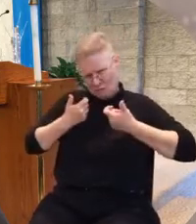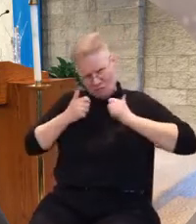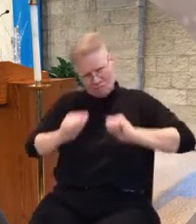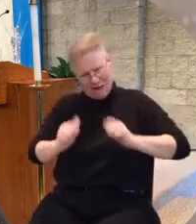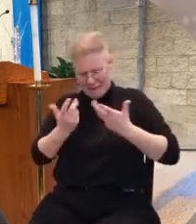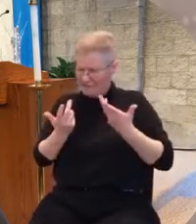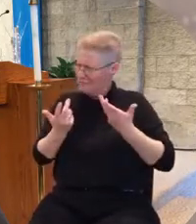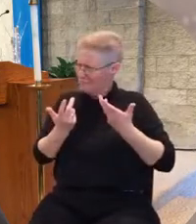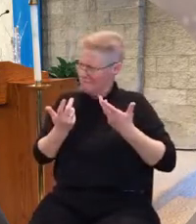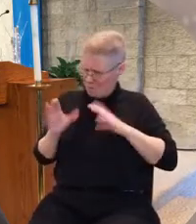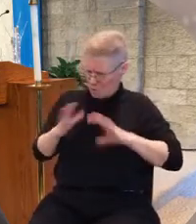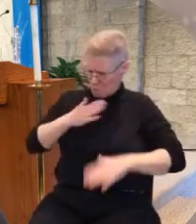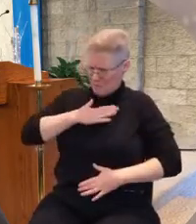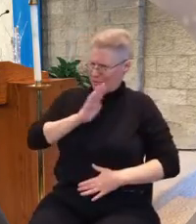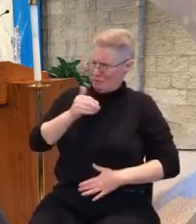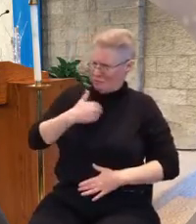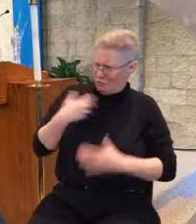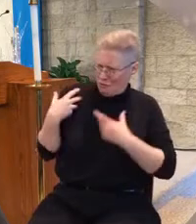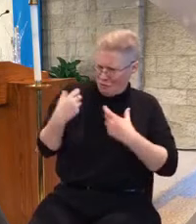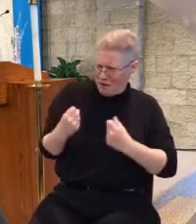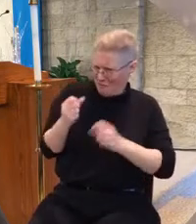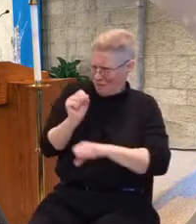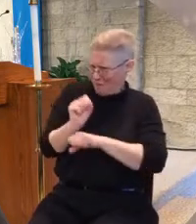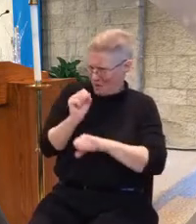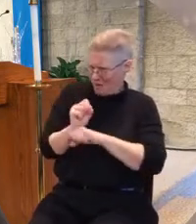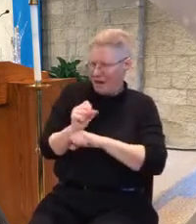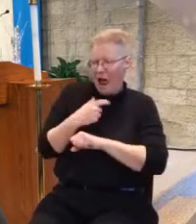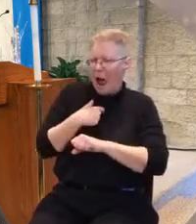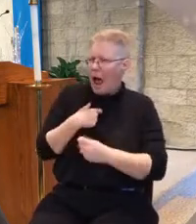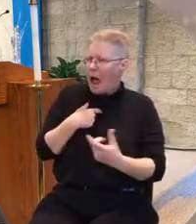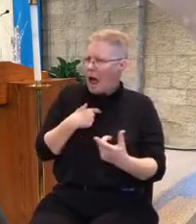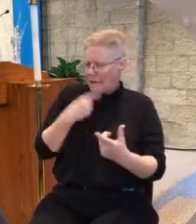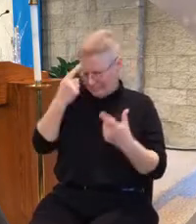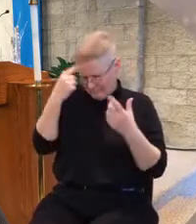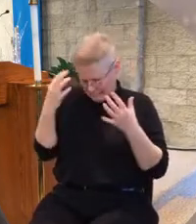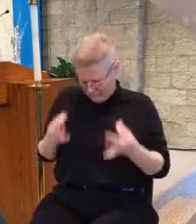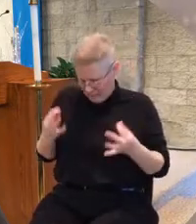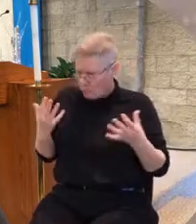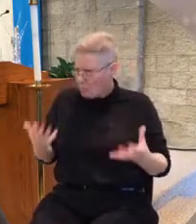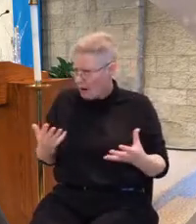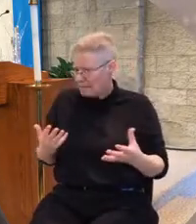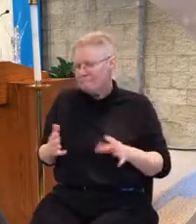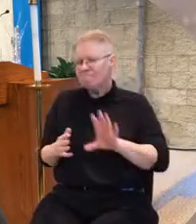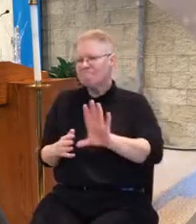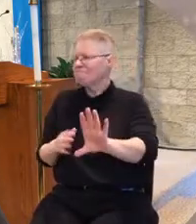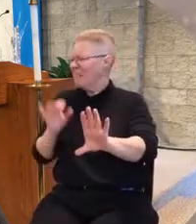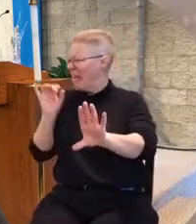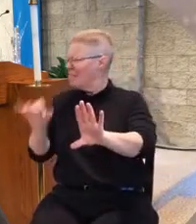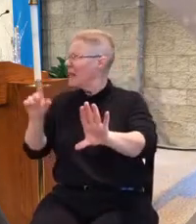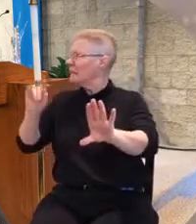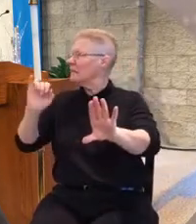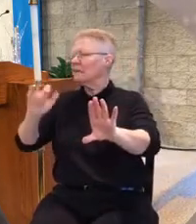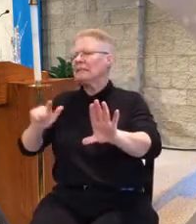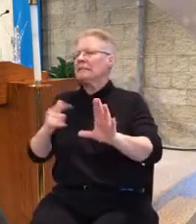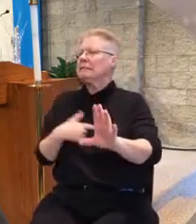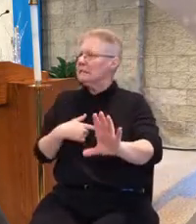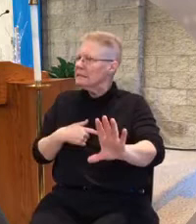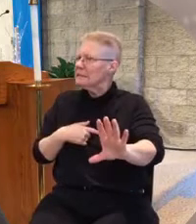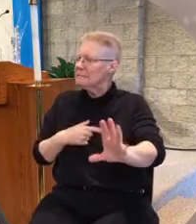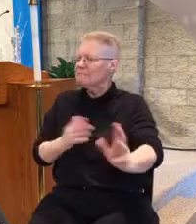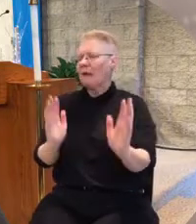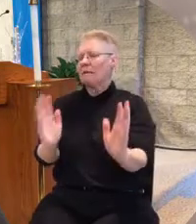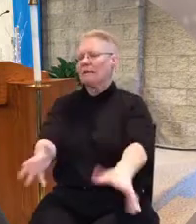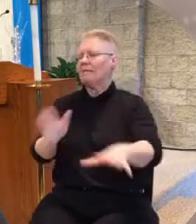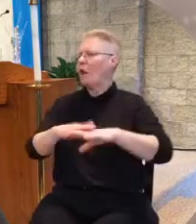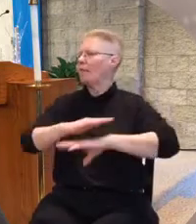you about this weekend, the decision that I had come to was I was going to leave the deal on the table. Leave the